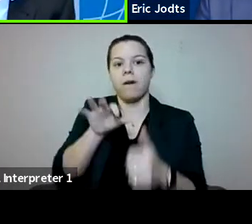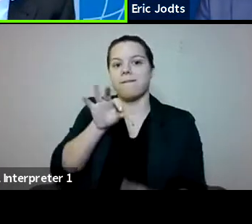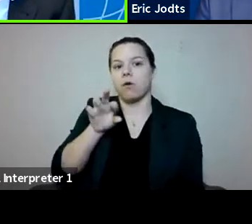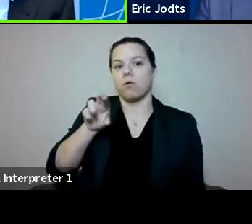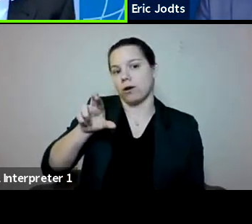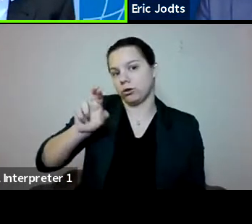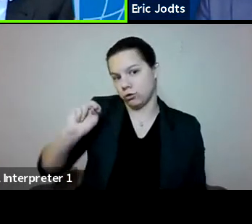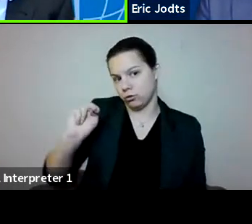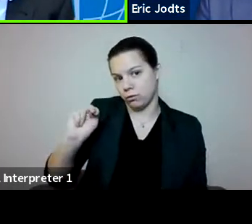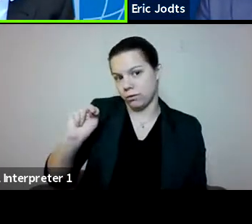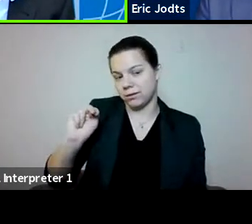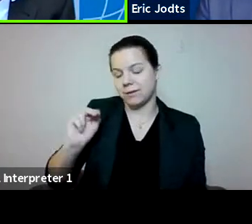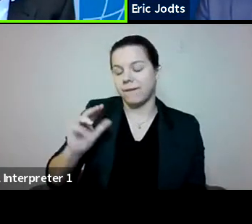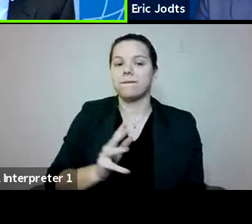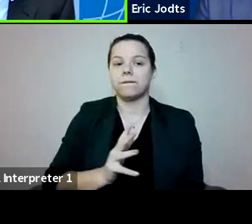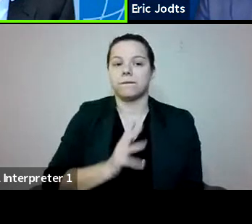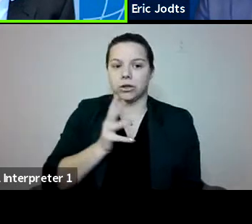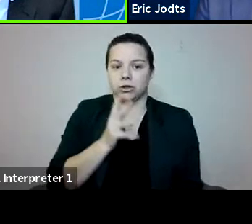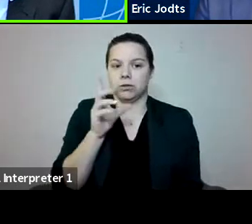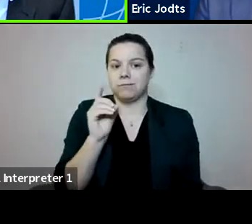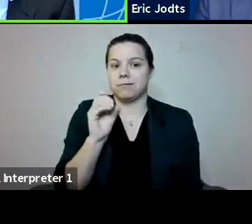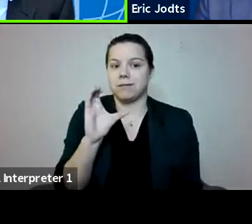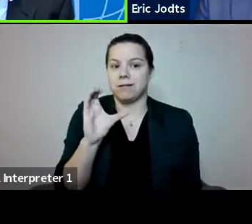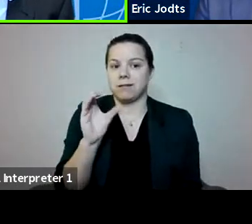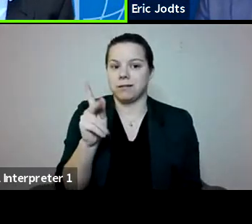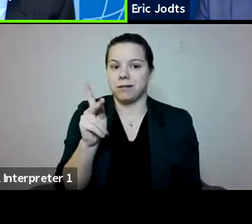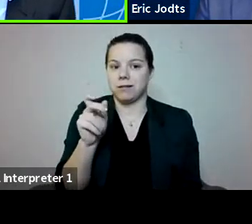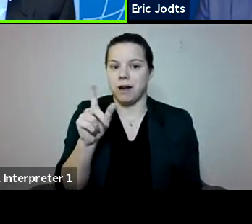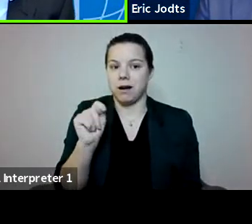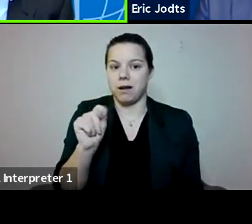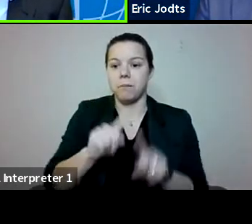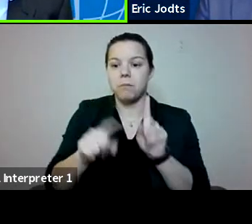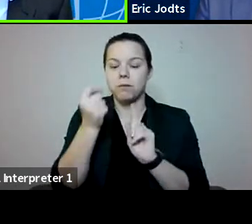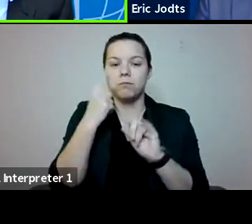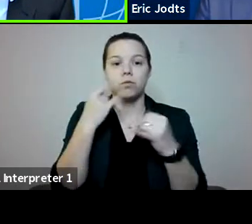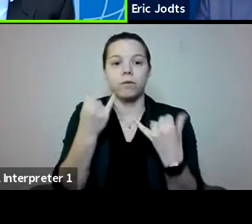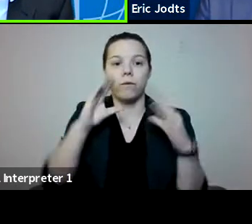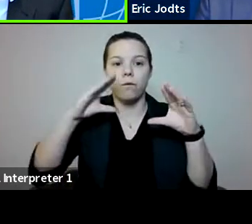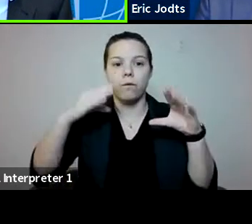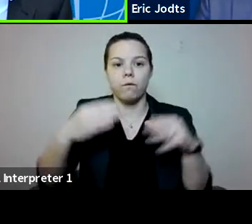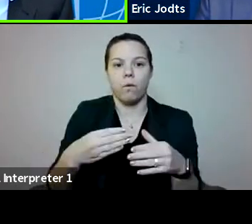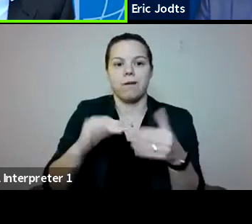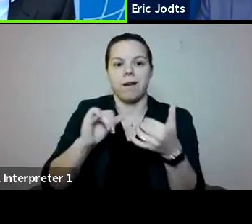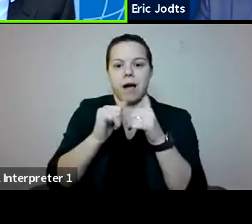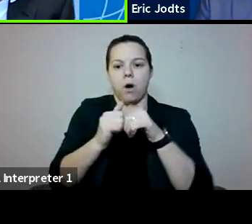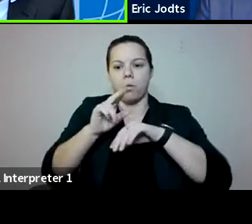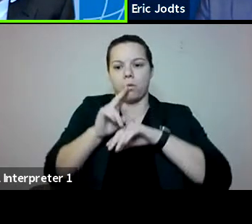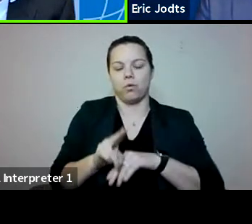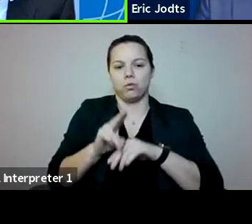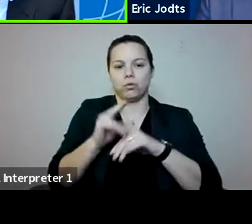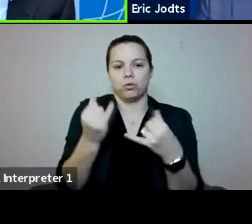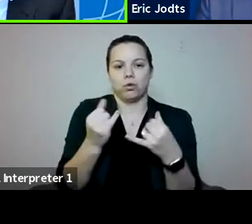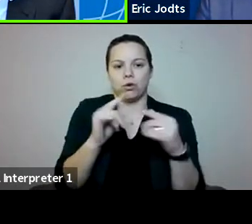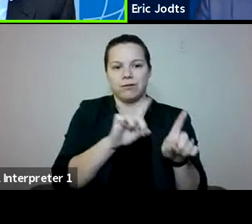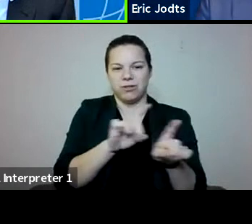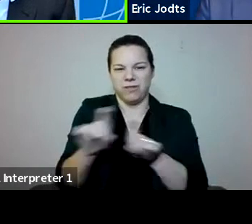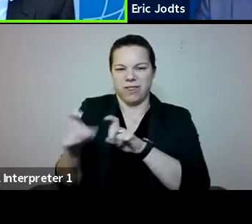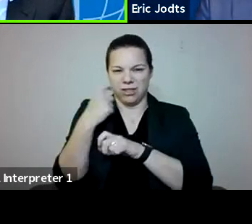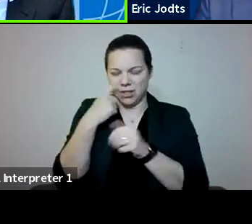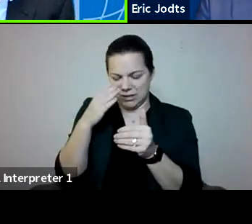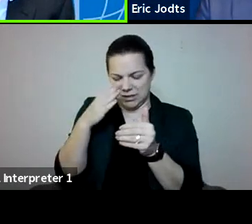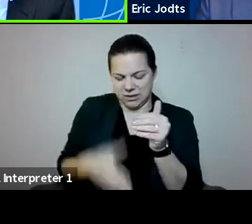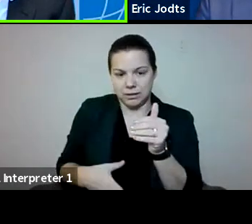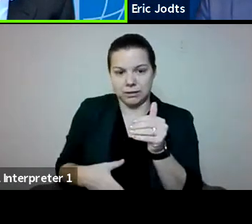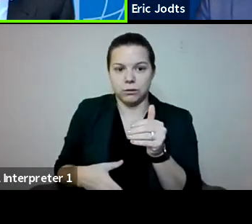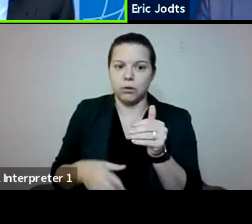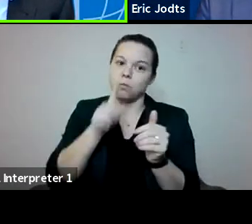notice, the official docket. But right now we're really focused on ways that we can use this survey that we've just completed or been